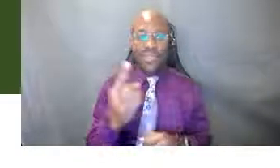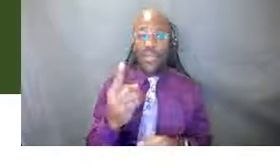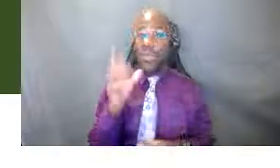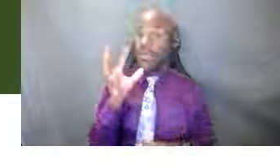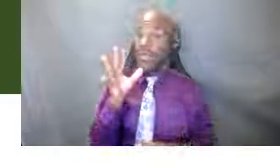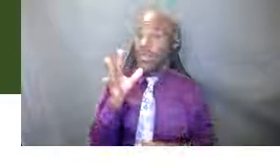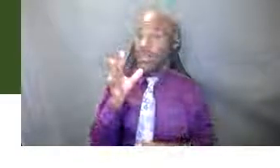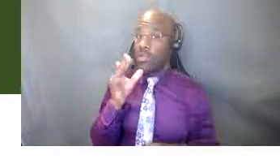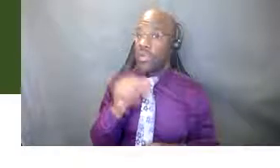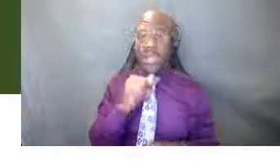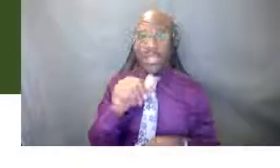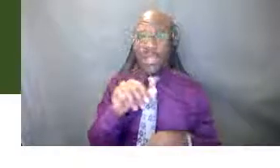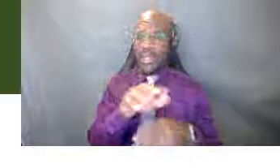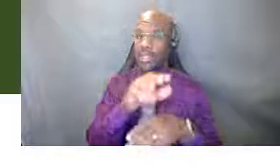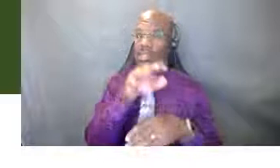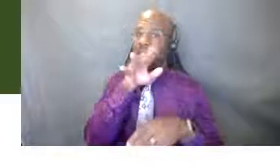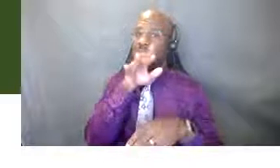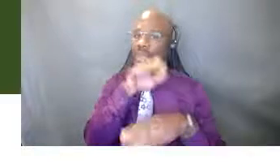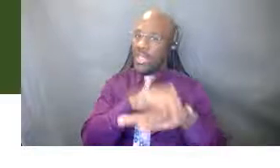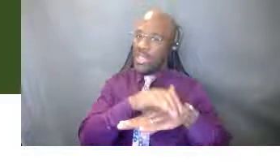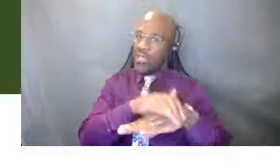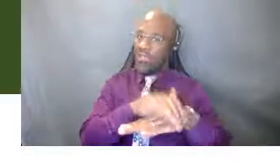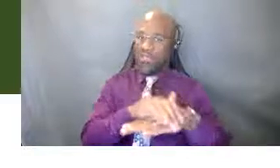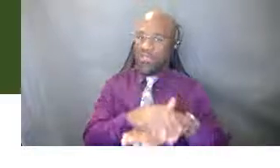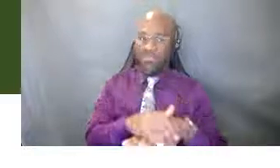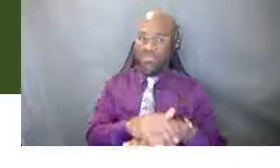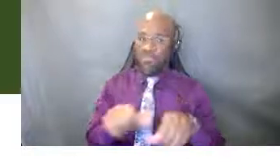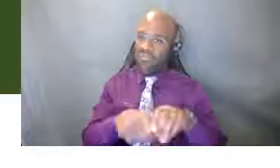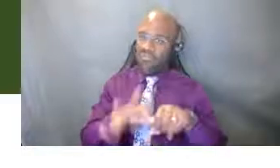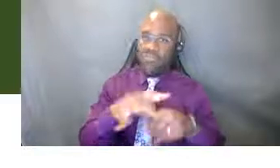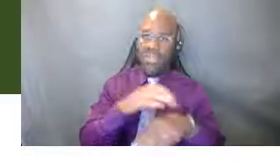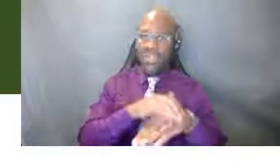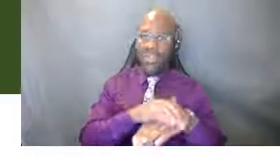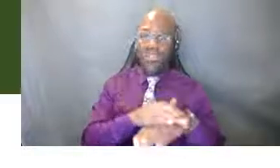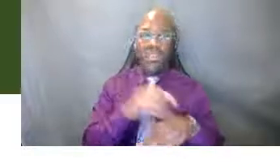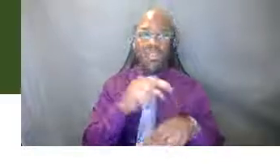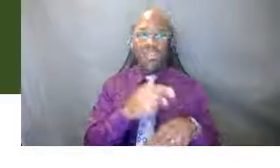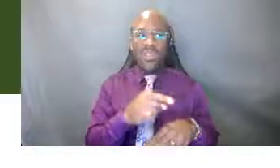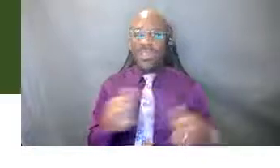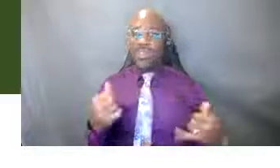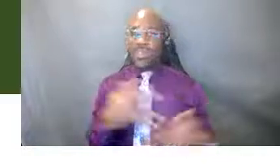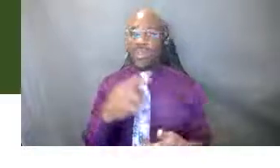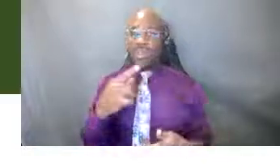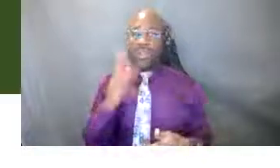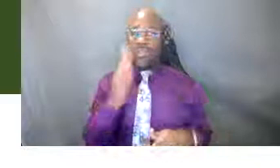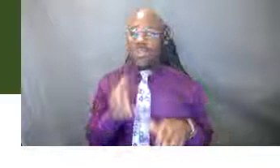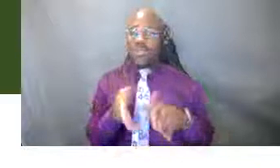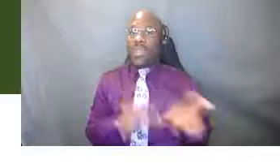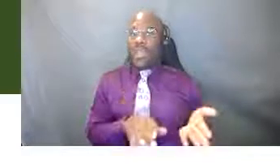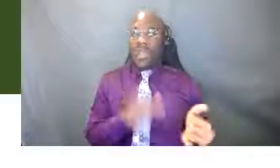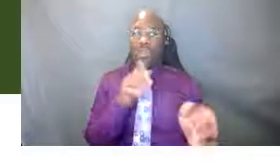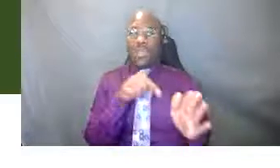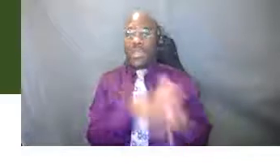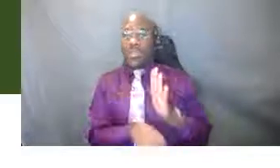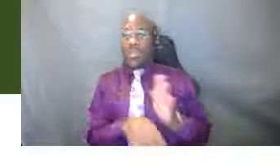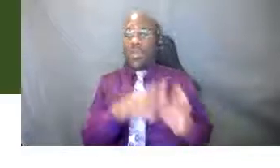where else to call, a non-English speaking mother called the police because her son was in crisis.